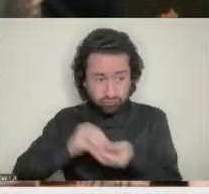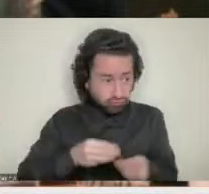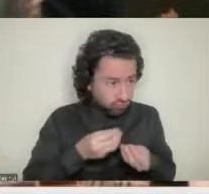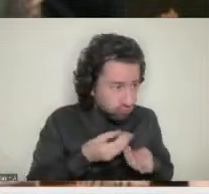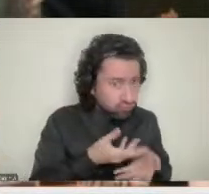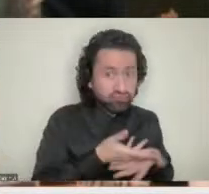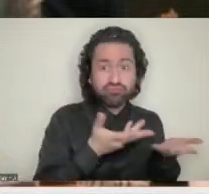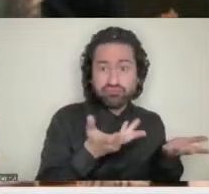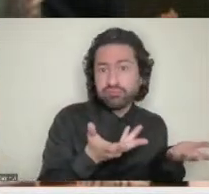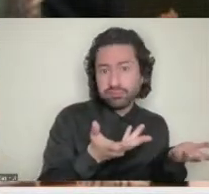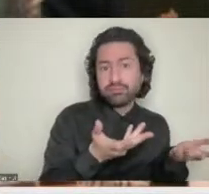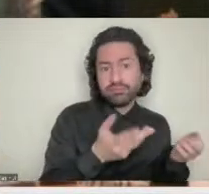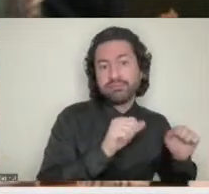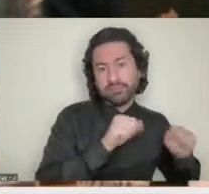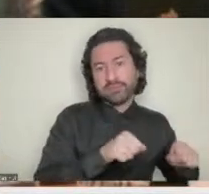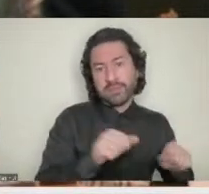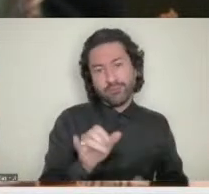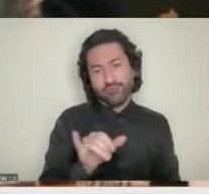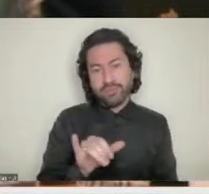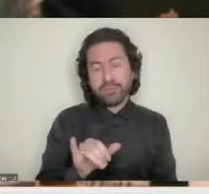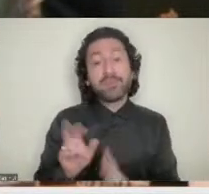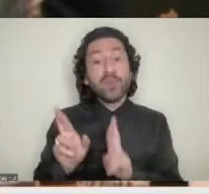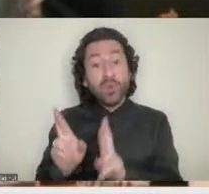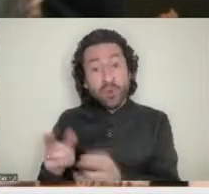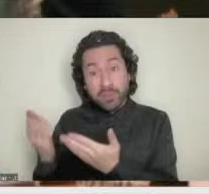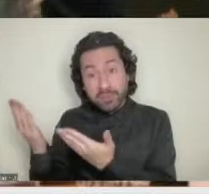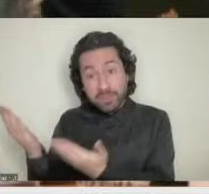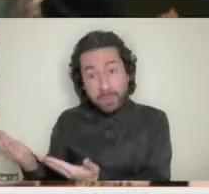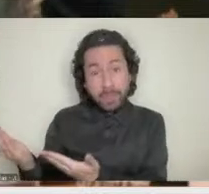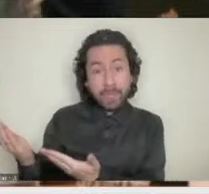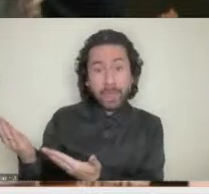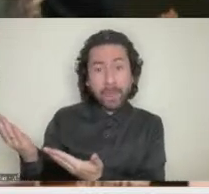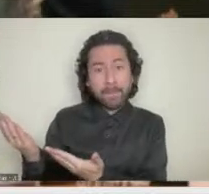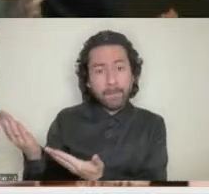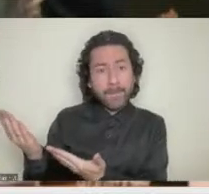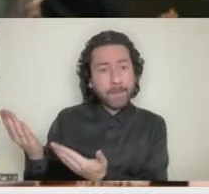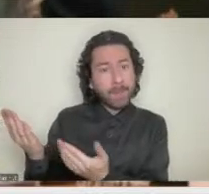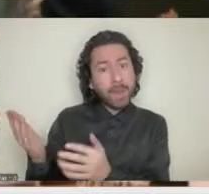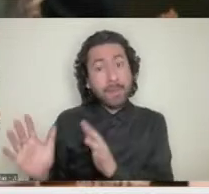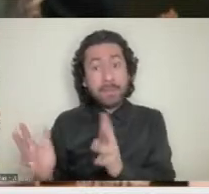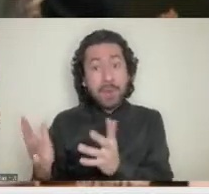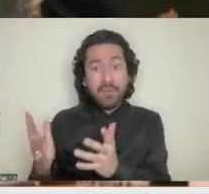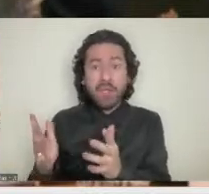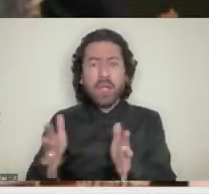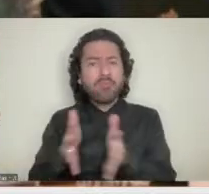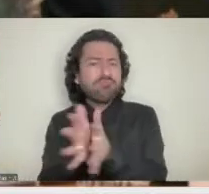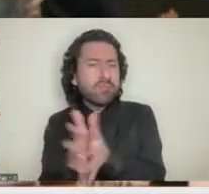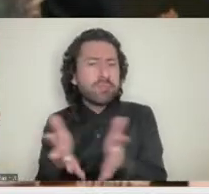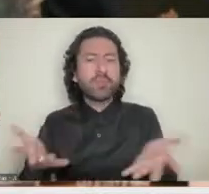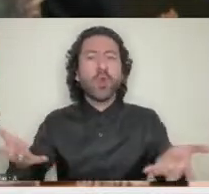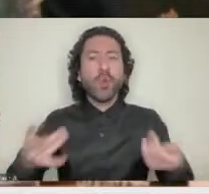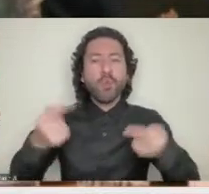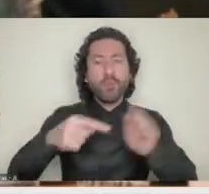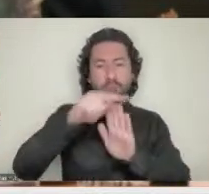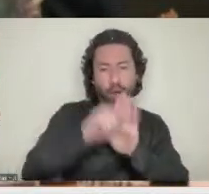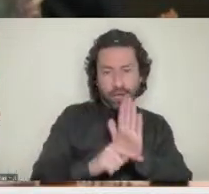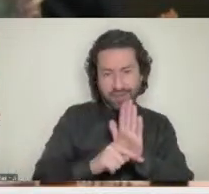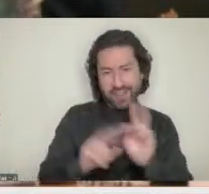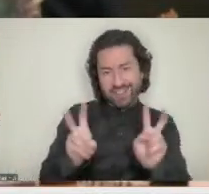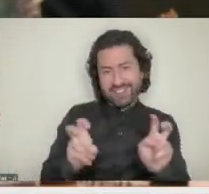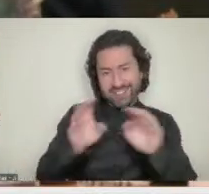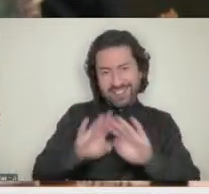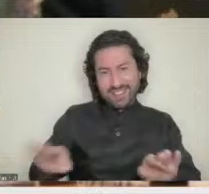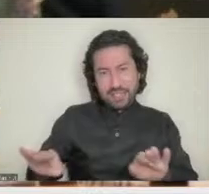be expanded to different realities. And I hope that you will also be able to talk a little bit more about